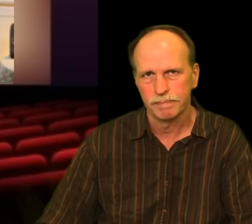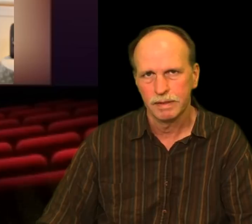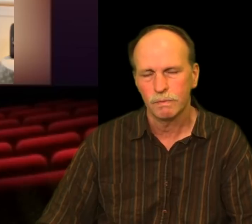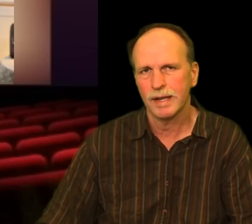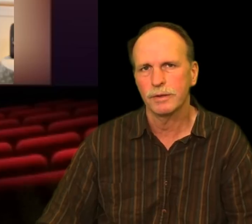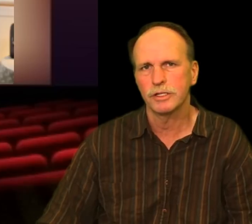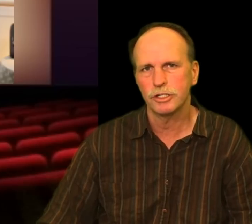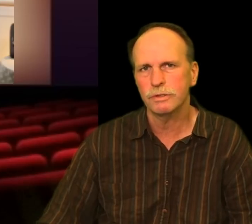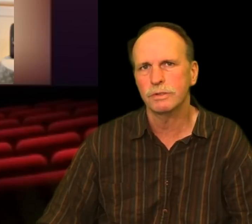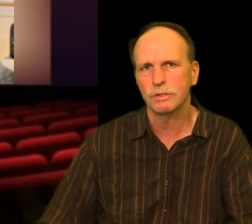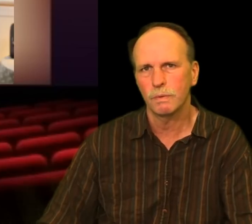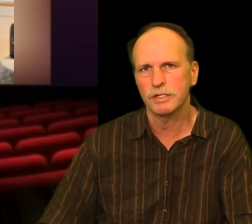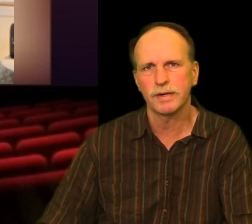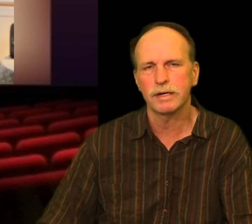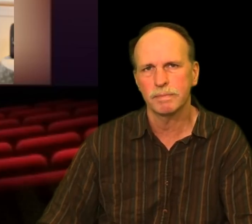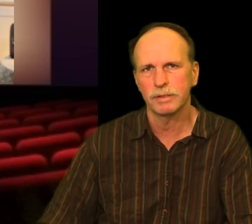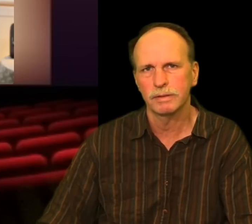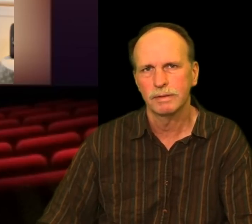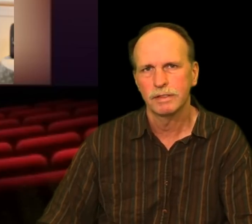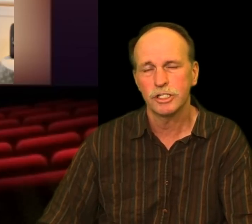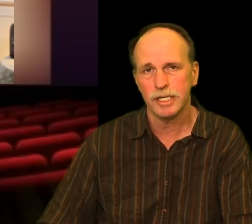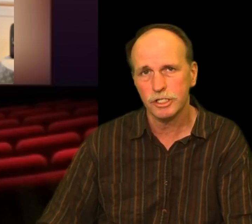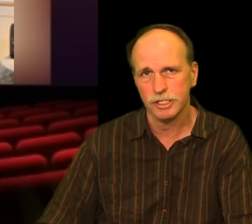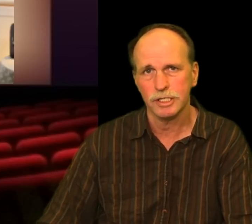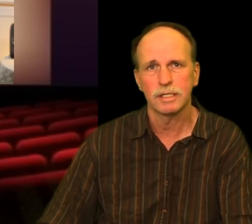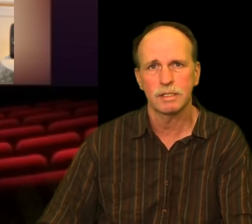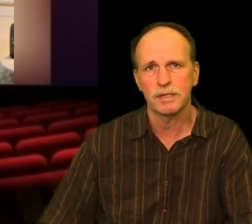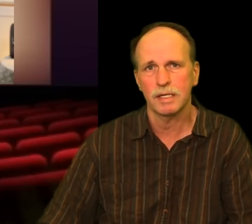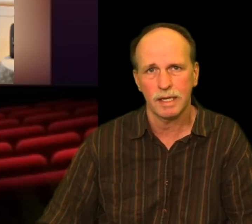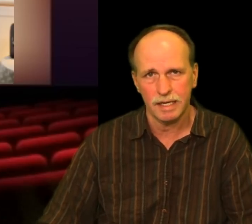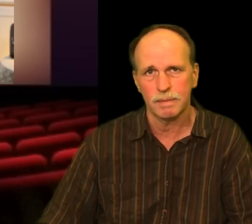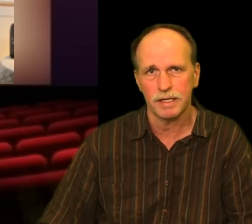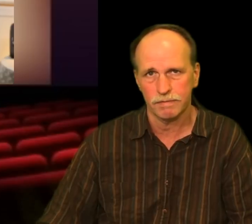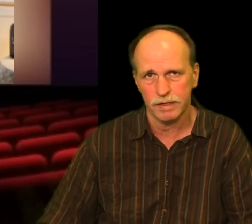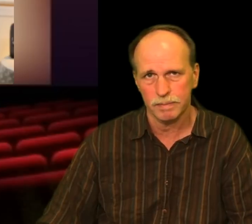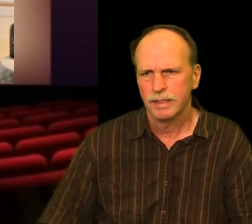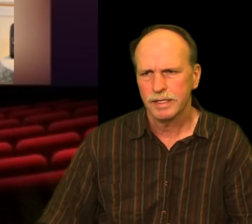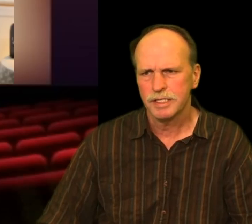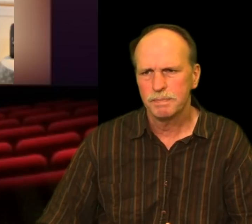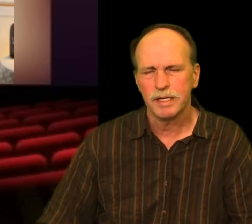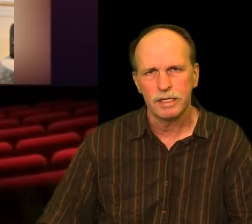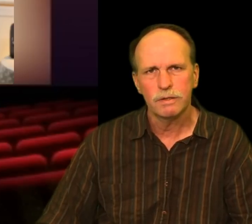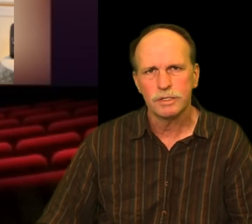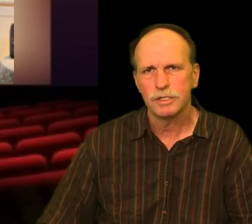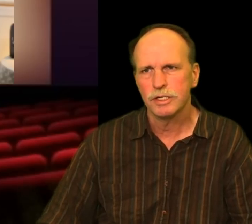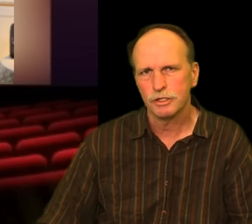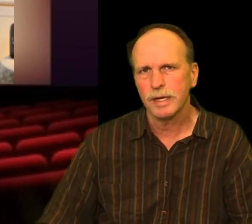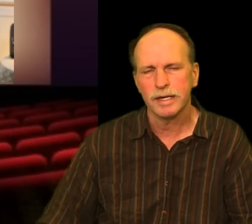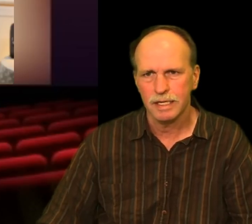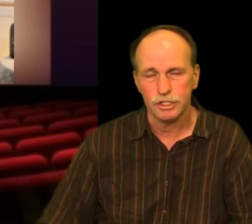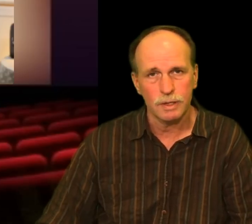variable, rather than choose which variable changes to be an independent variable. This is being used